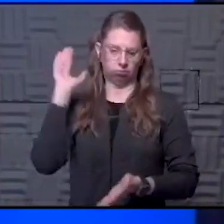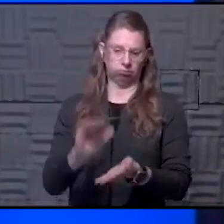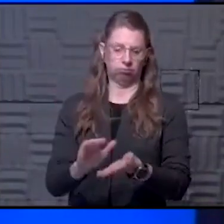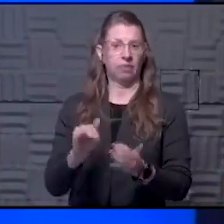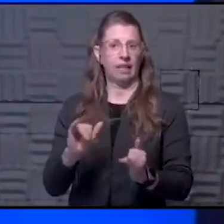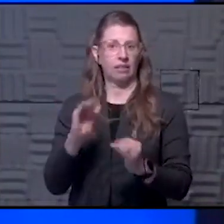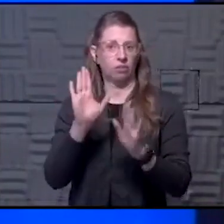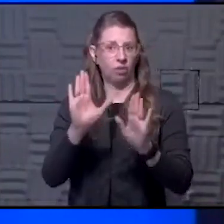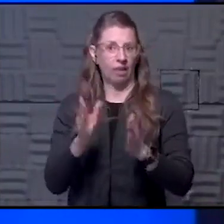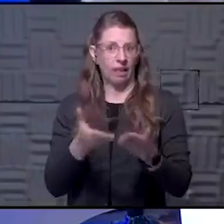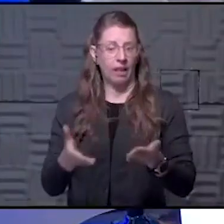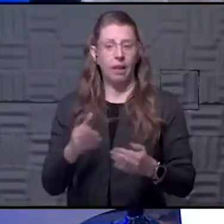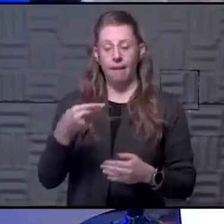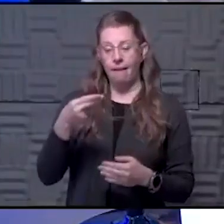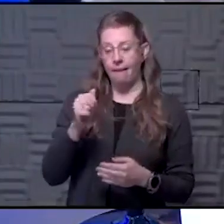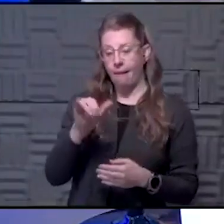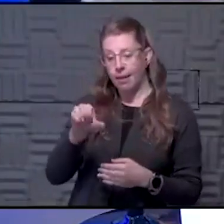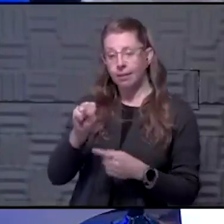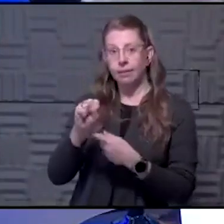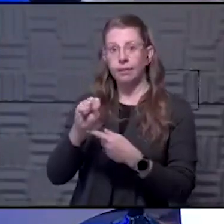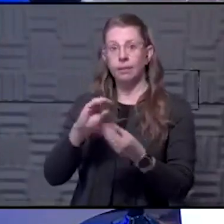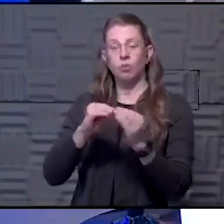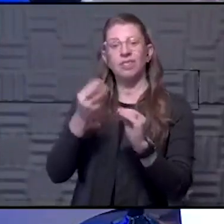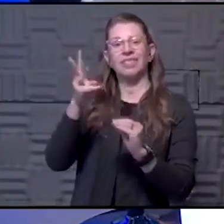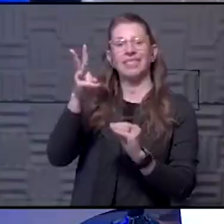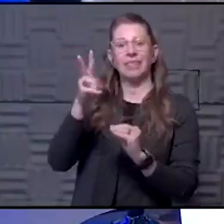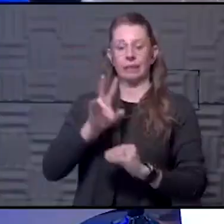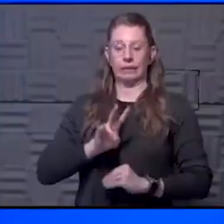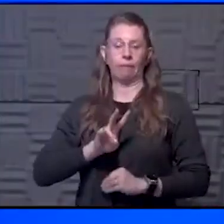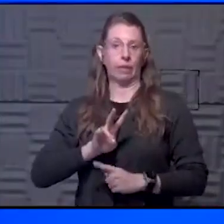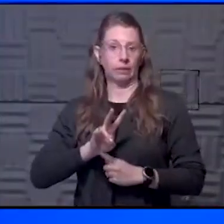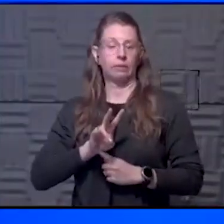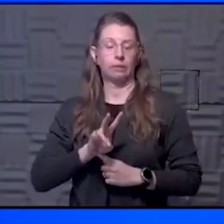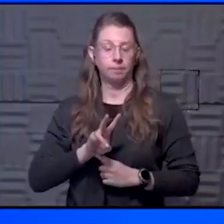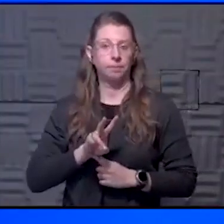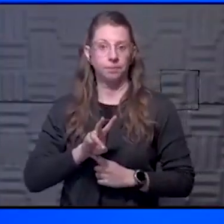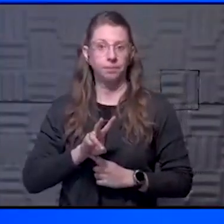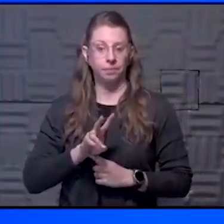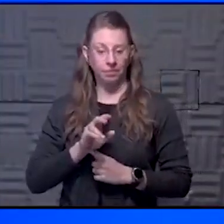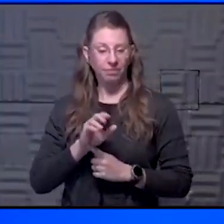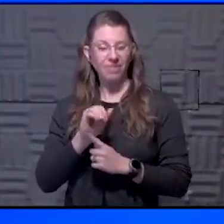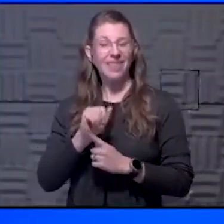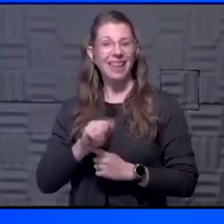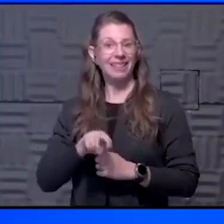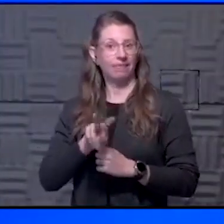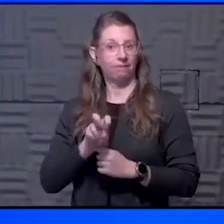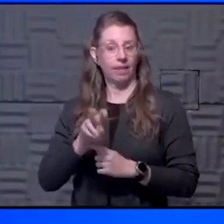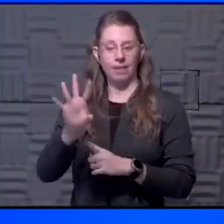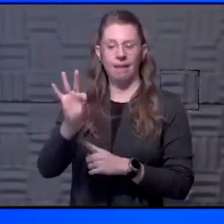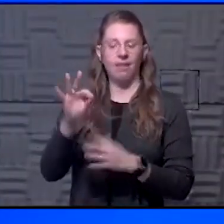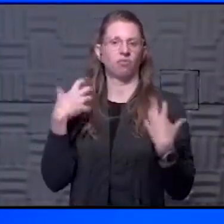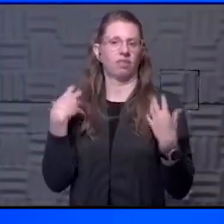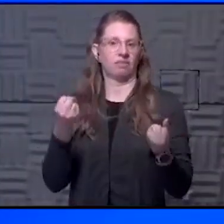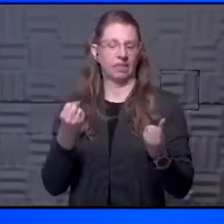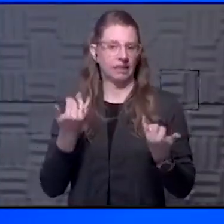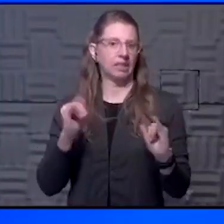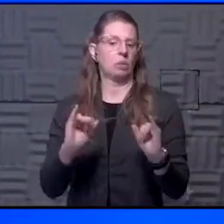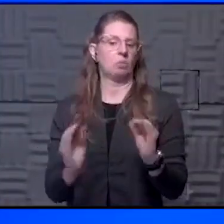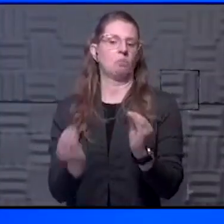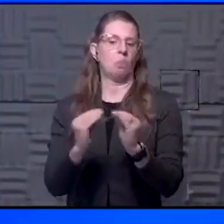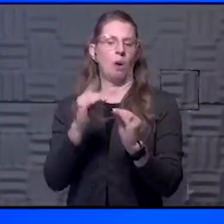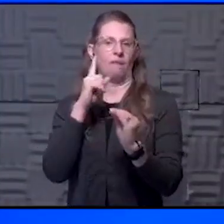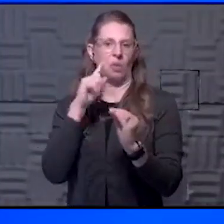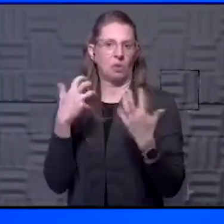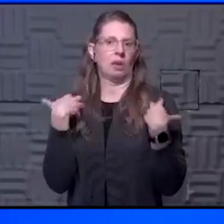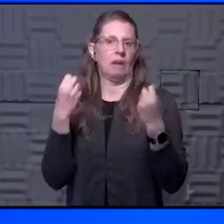great thing. And then Hays, 16, but 7 of those are active and 9 recovery. So they still have more in that